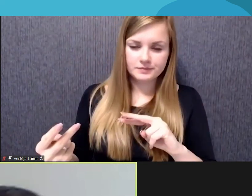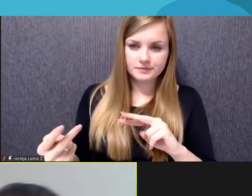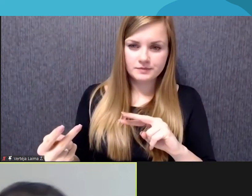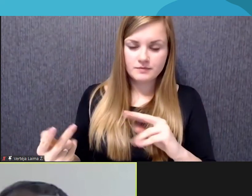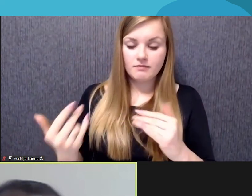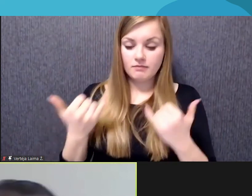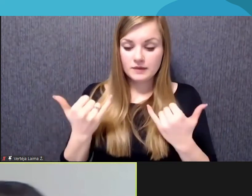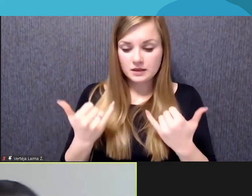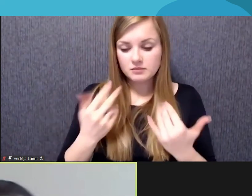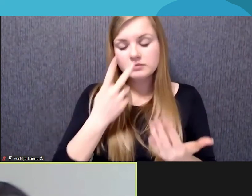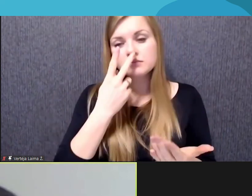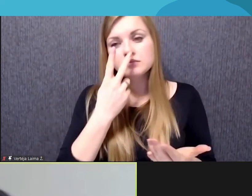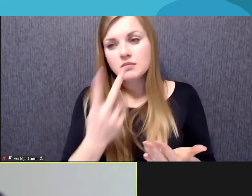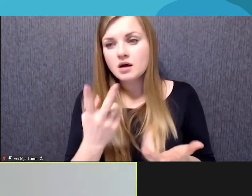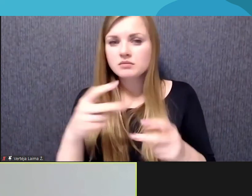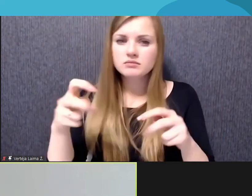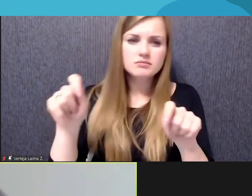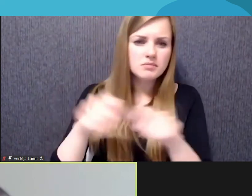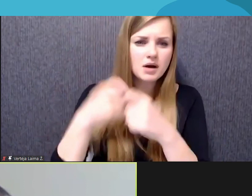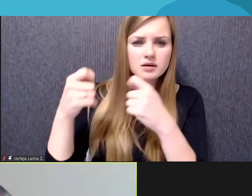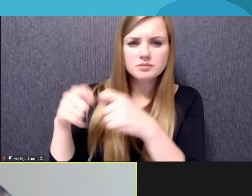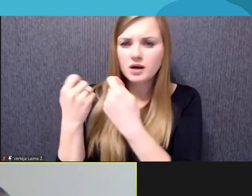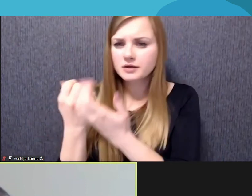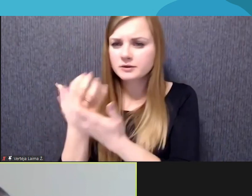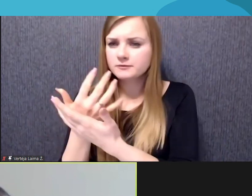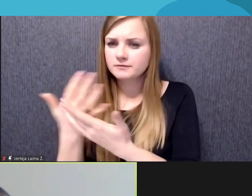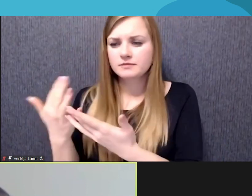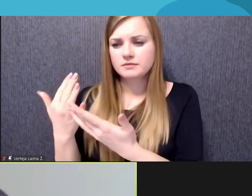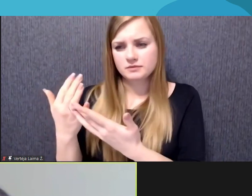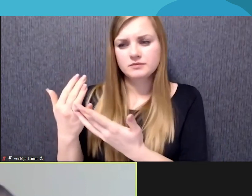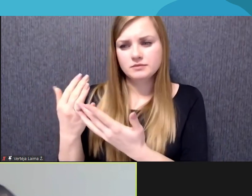to change the attitude of society.